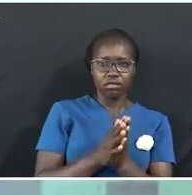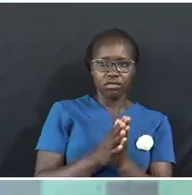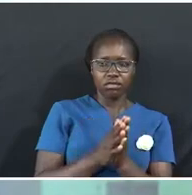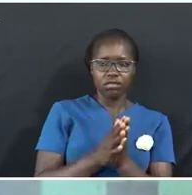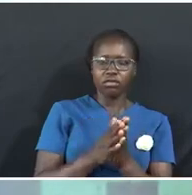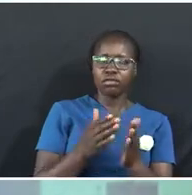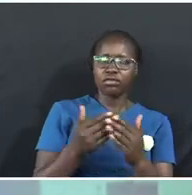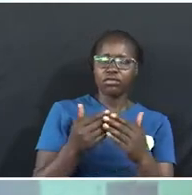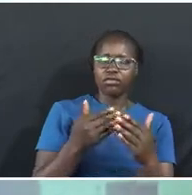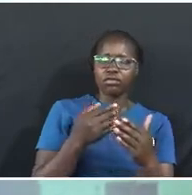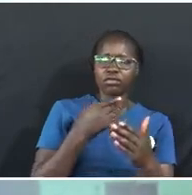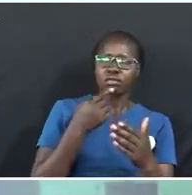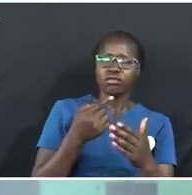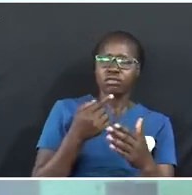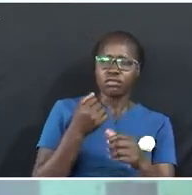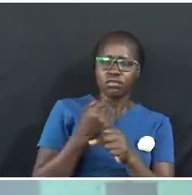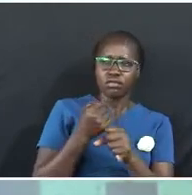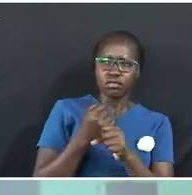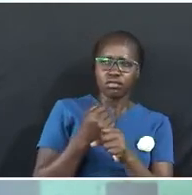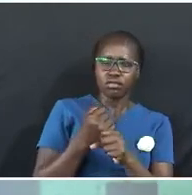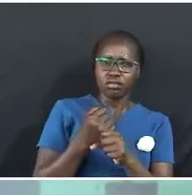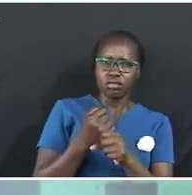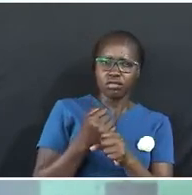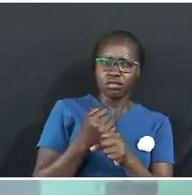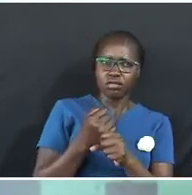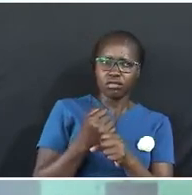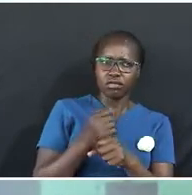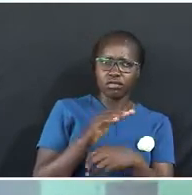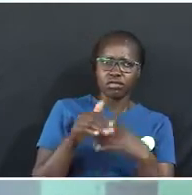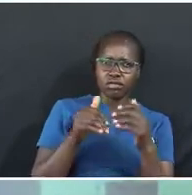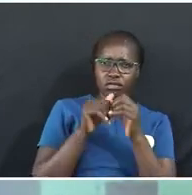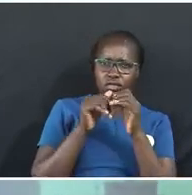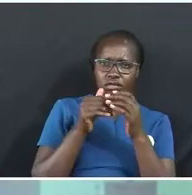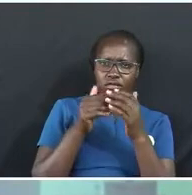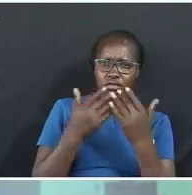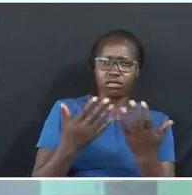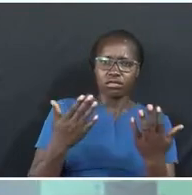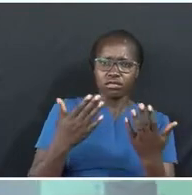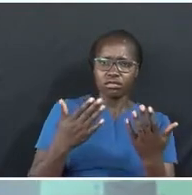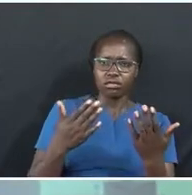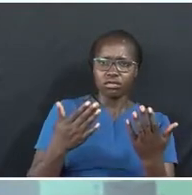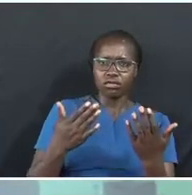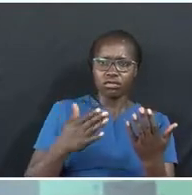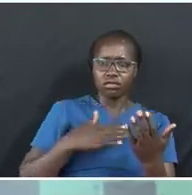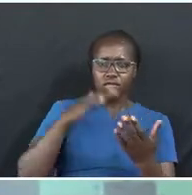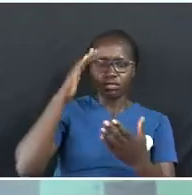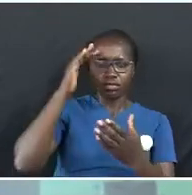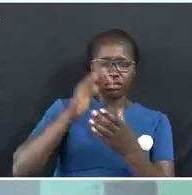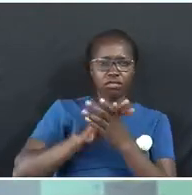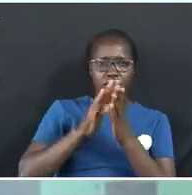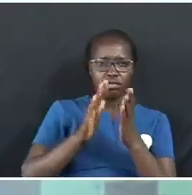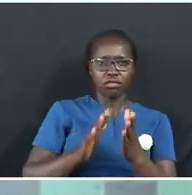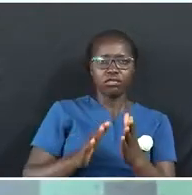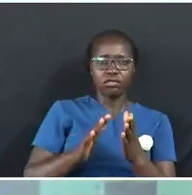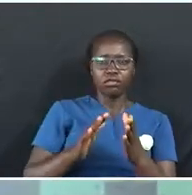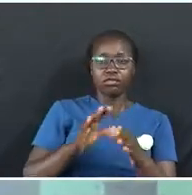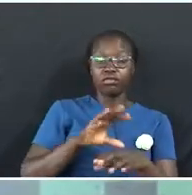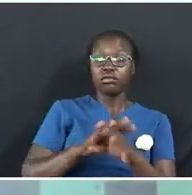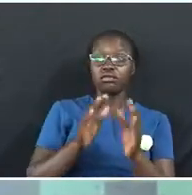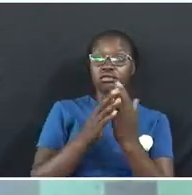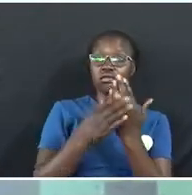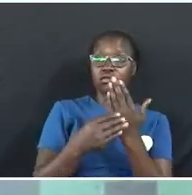be distributed to all over and be given and be blessed in the hands of non-believers. Get that